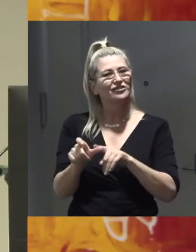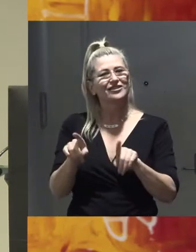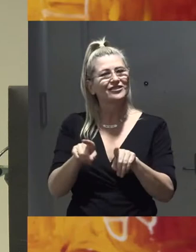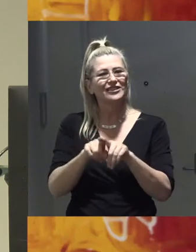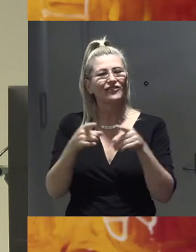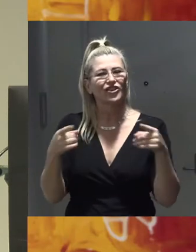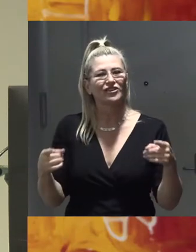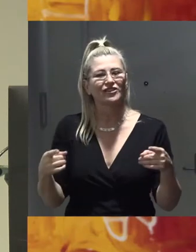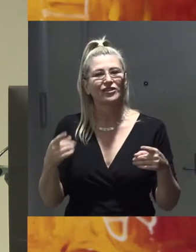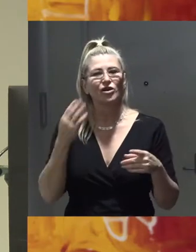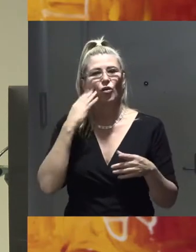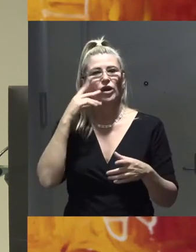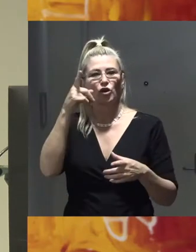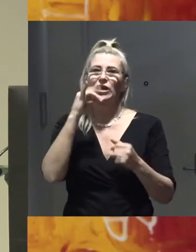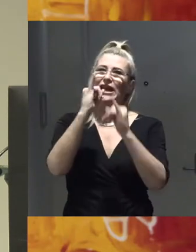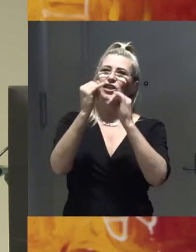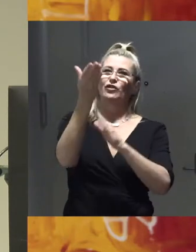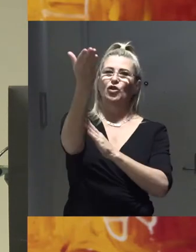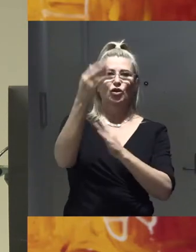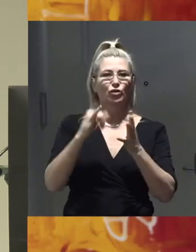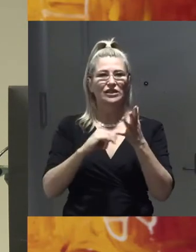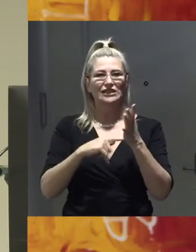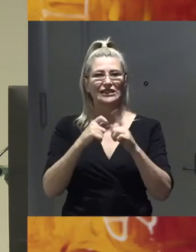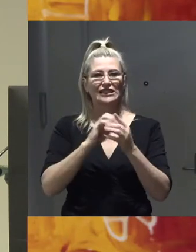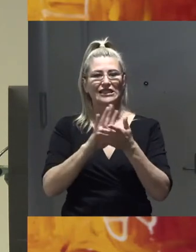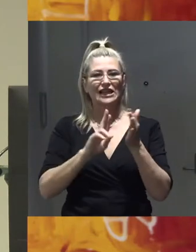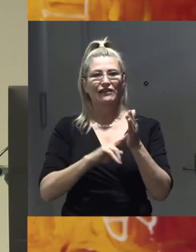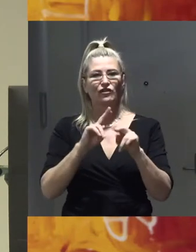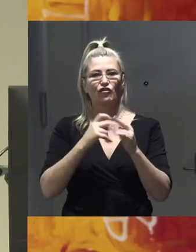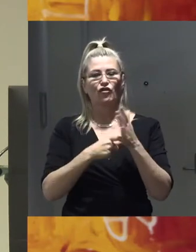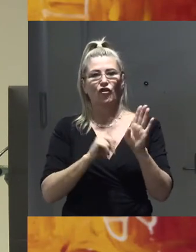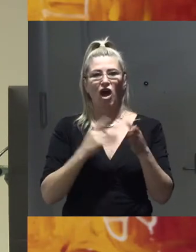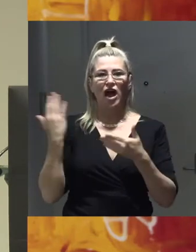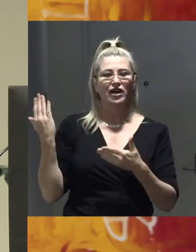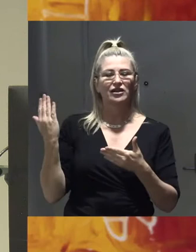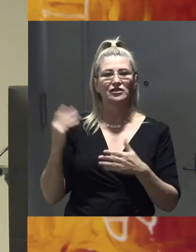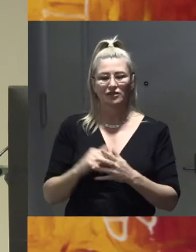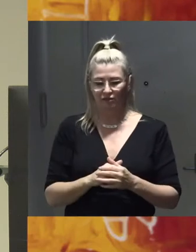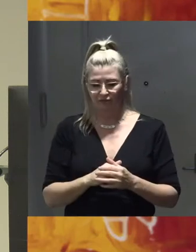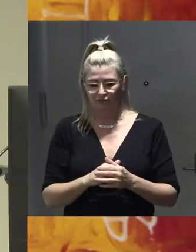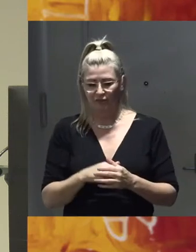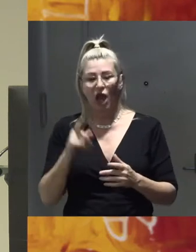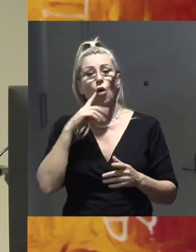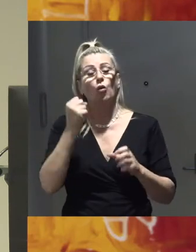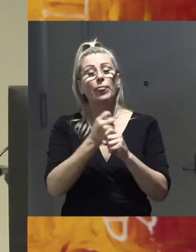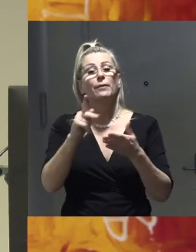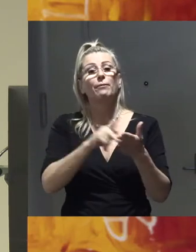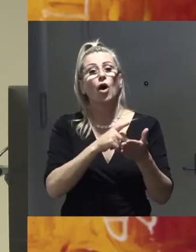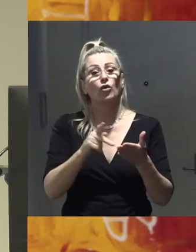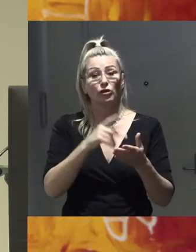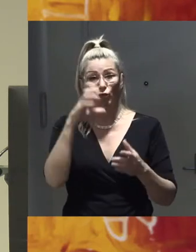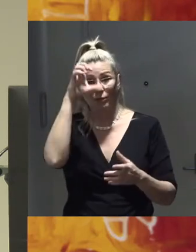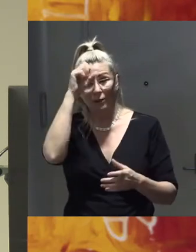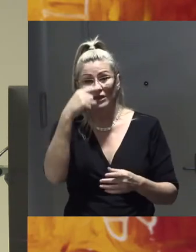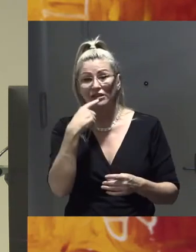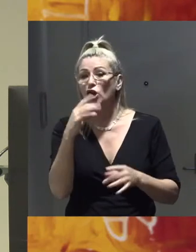captured in the interview clip with Stephen Fry. And to quote the poet again, "Don't take my demons